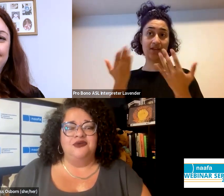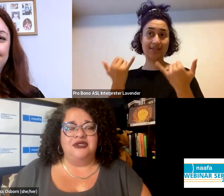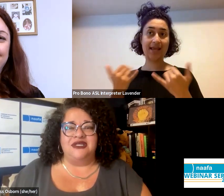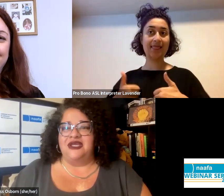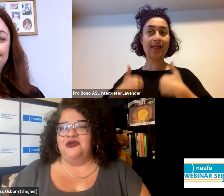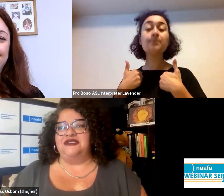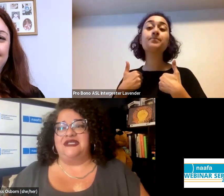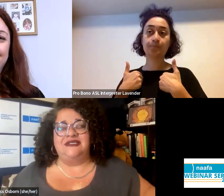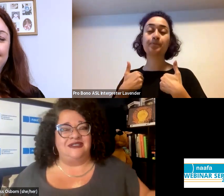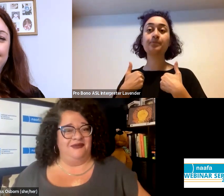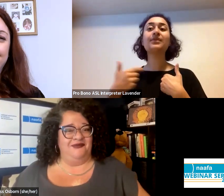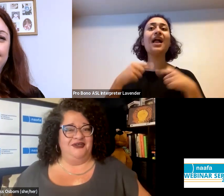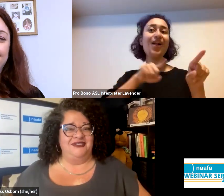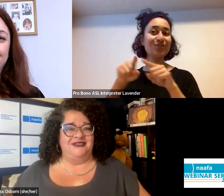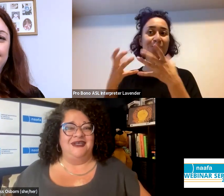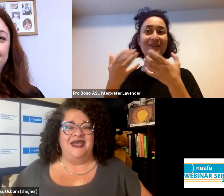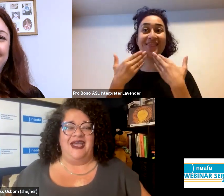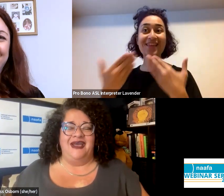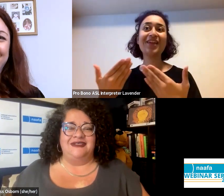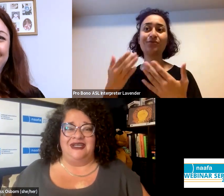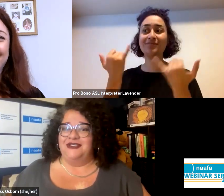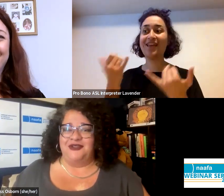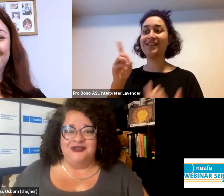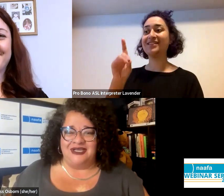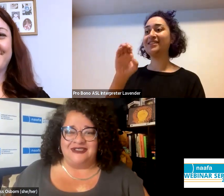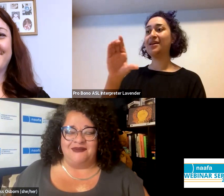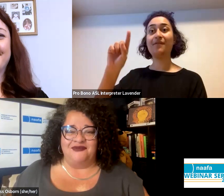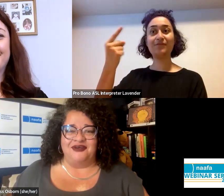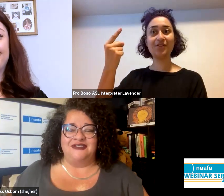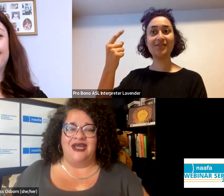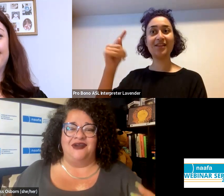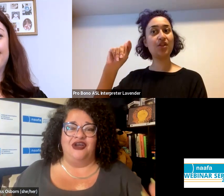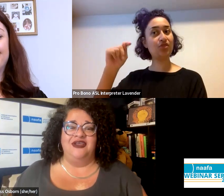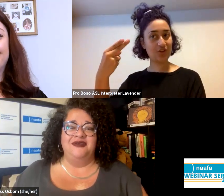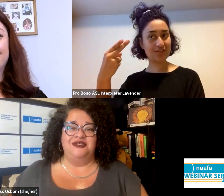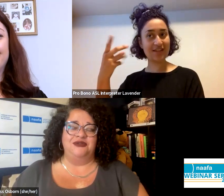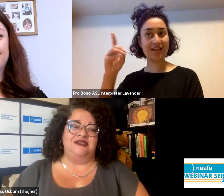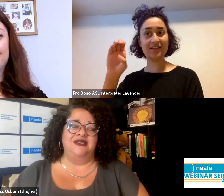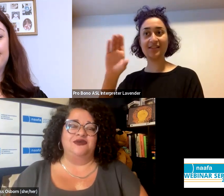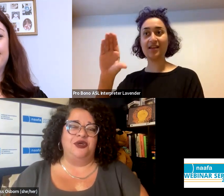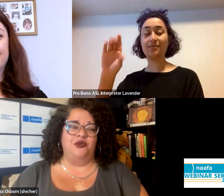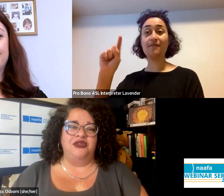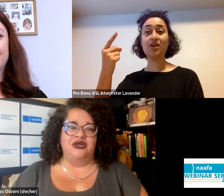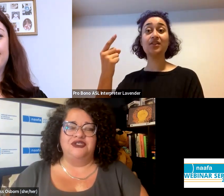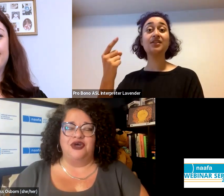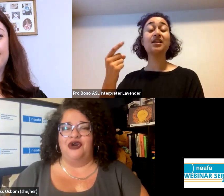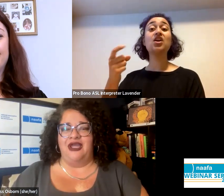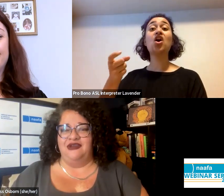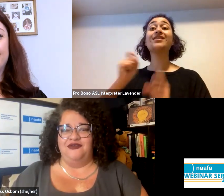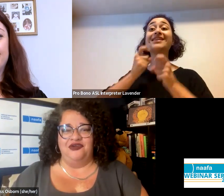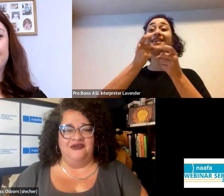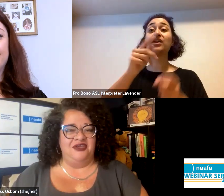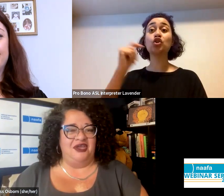I also want to thank you. Today is December 1st, and it is Thursday, December 1st. And on Giving Tuesday this week, we launched